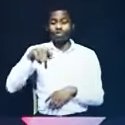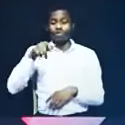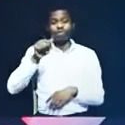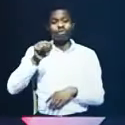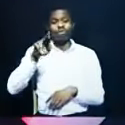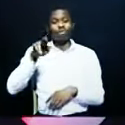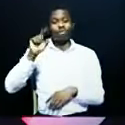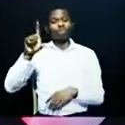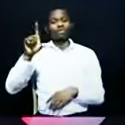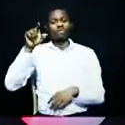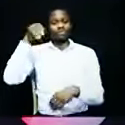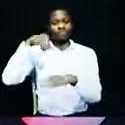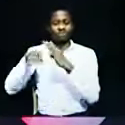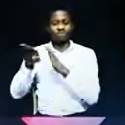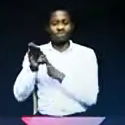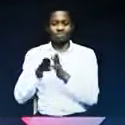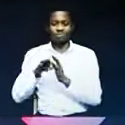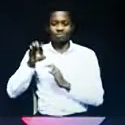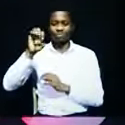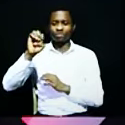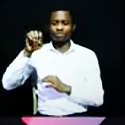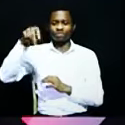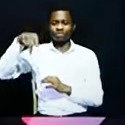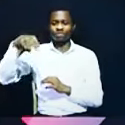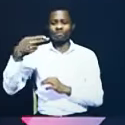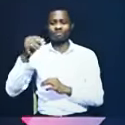Ephesians chapter 6